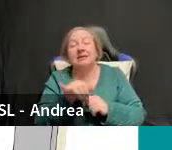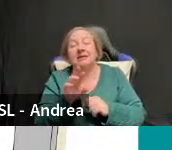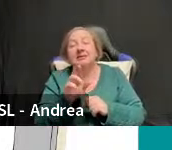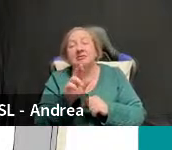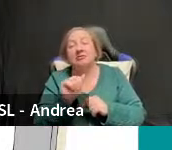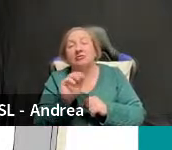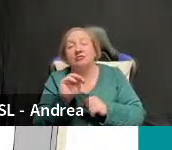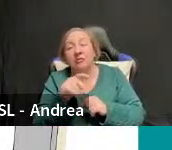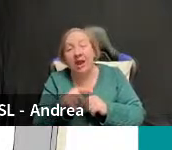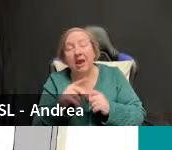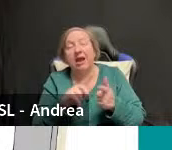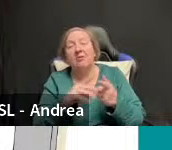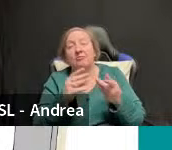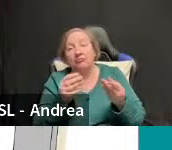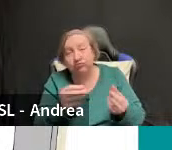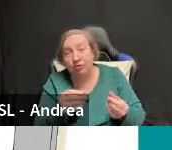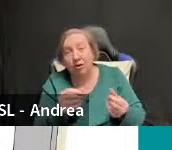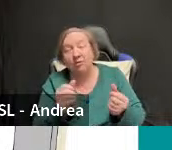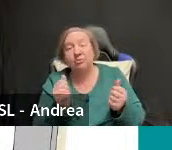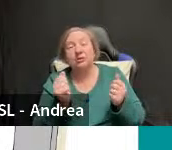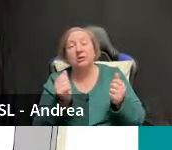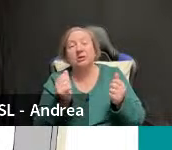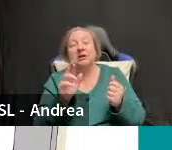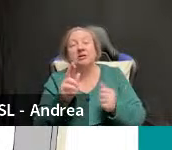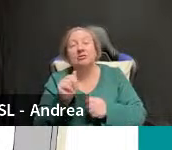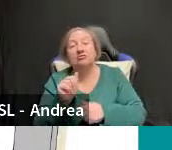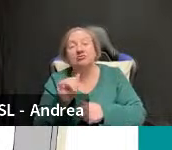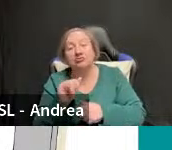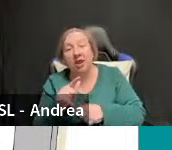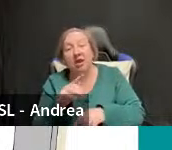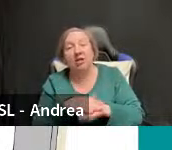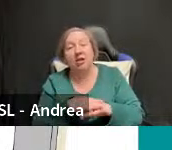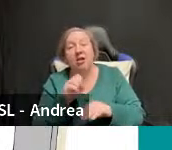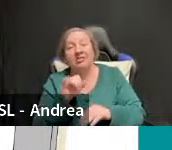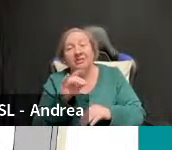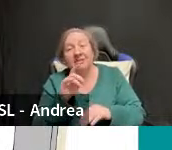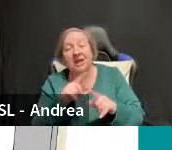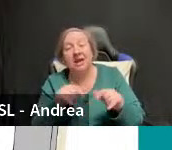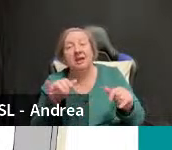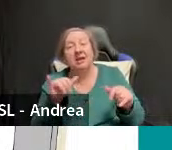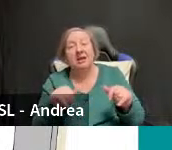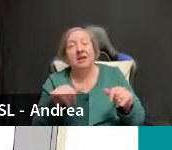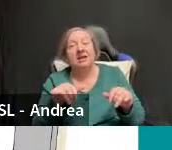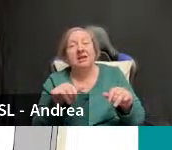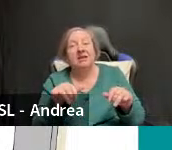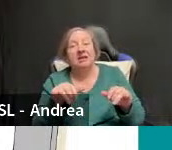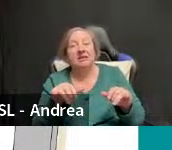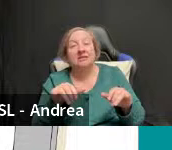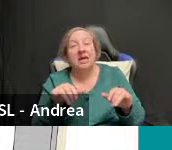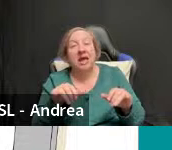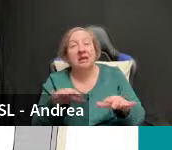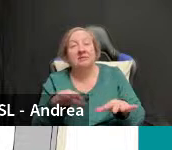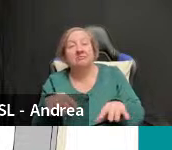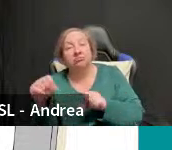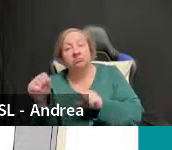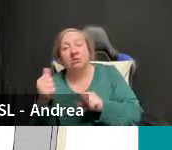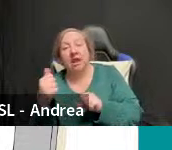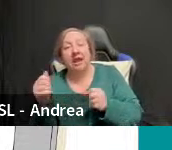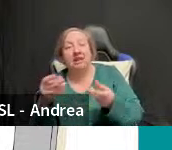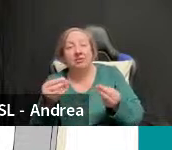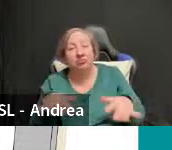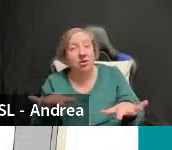and properties and all that and the rails going along the side, are they taking over any current properties that are owned